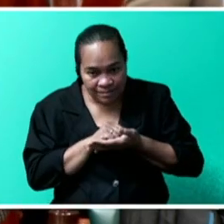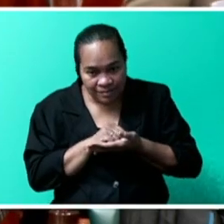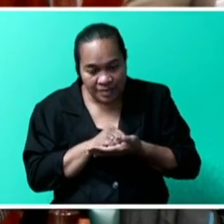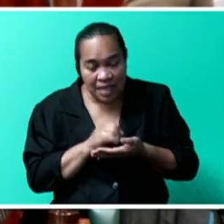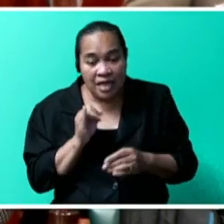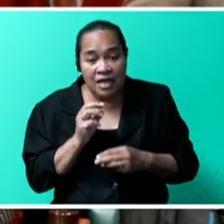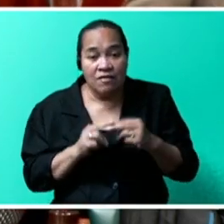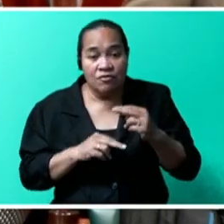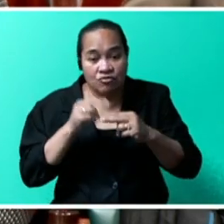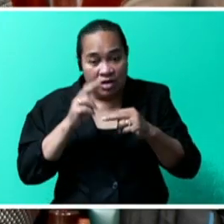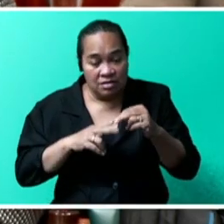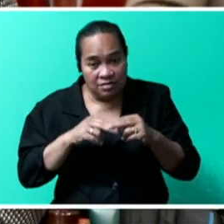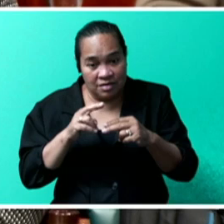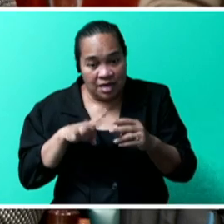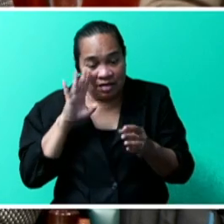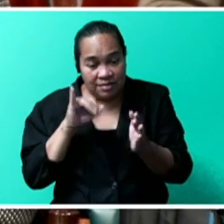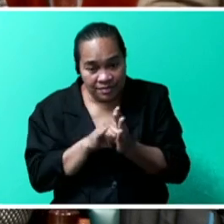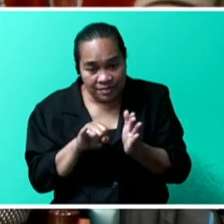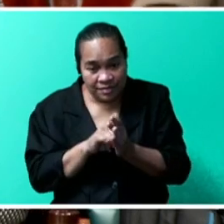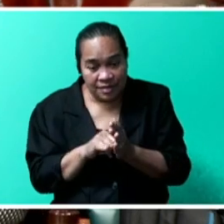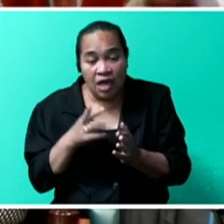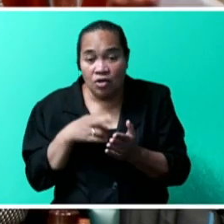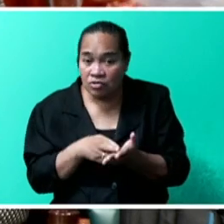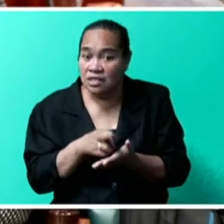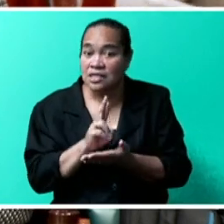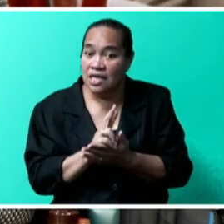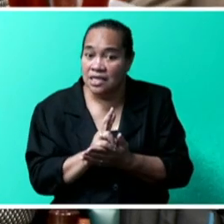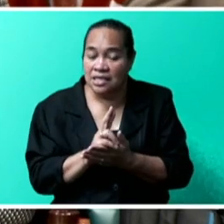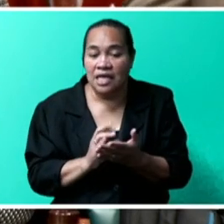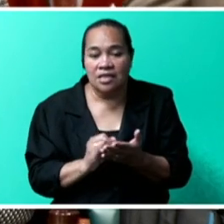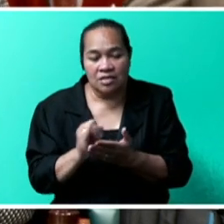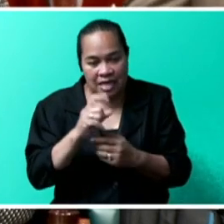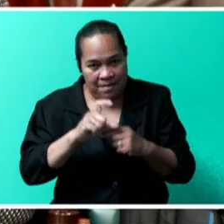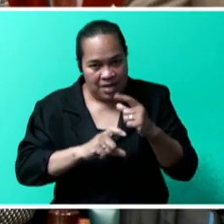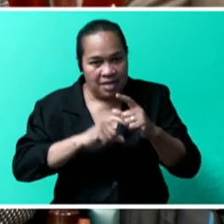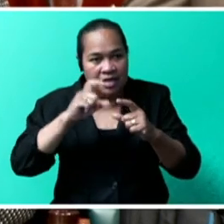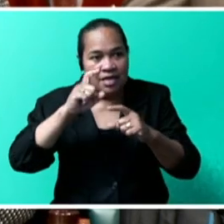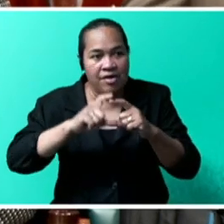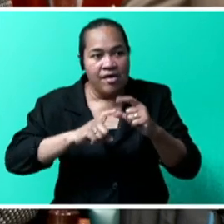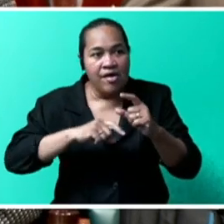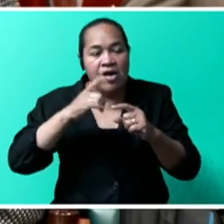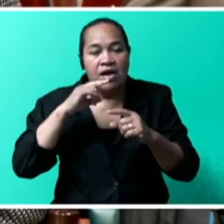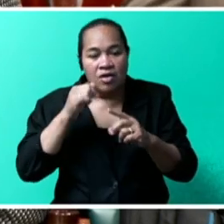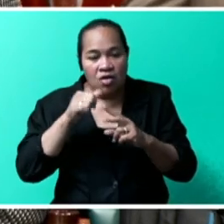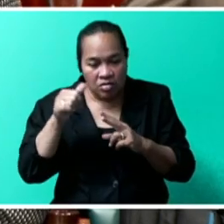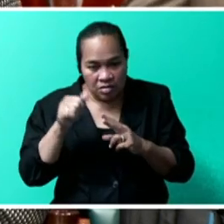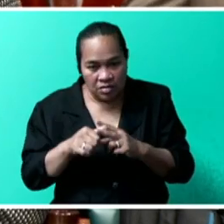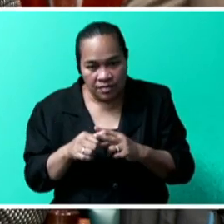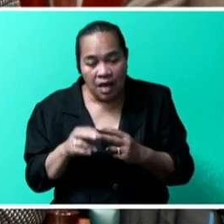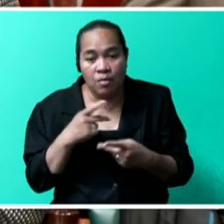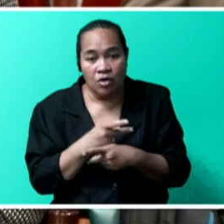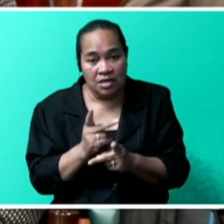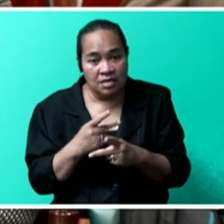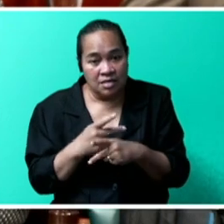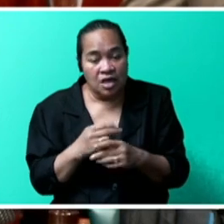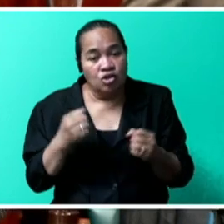navigation, sustainability and resilience, institutional capacity, innovation and digital transformation, connectivity development, and